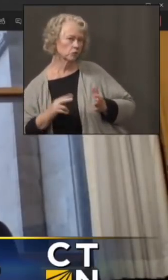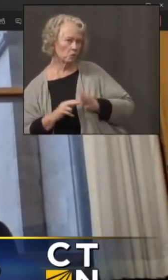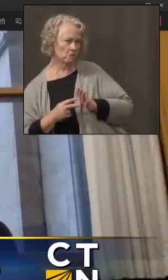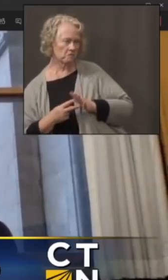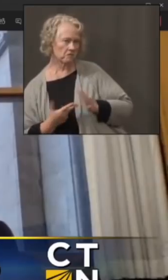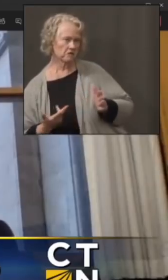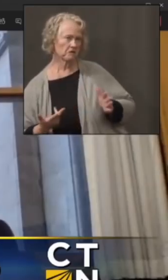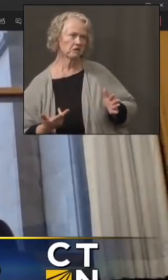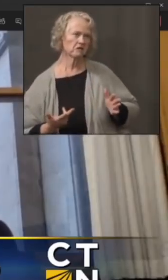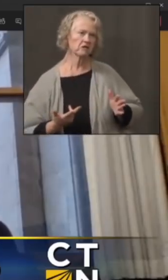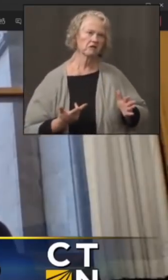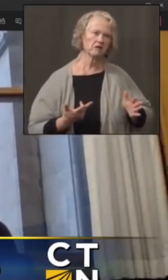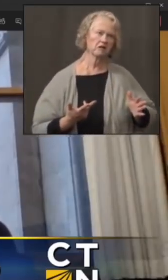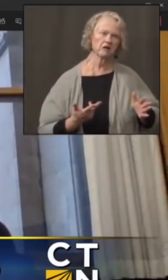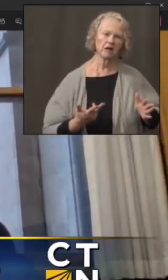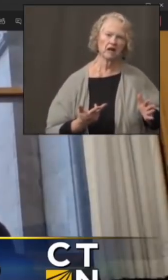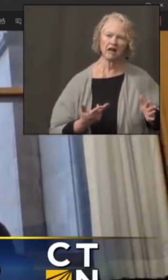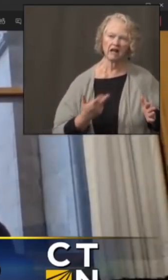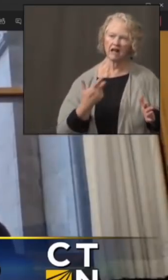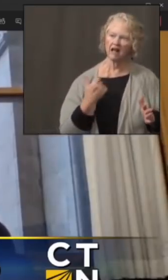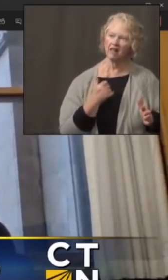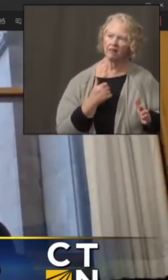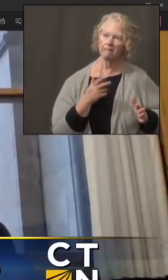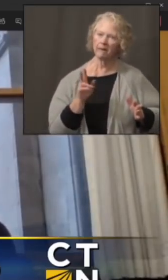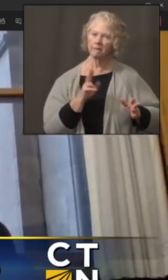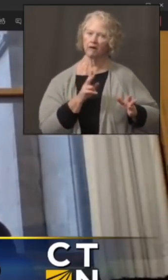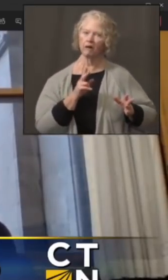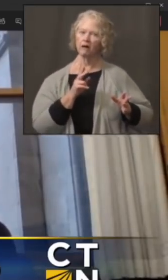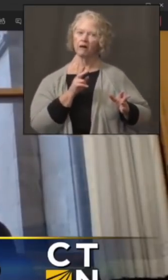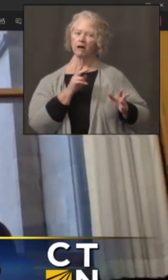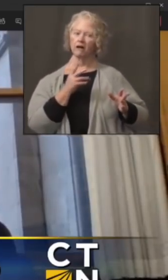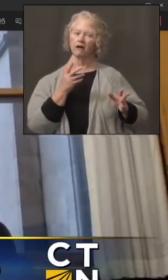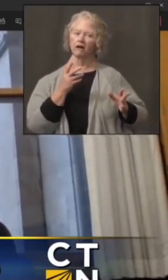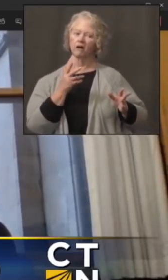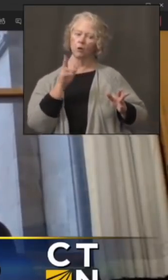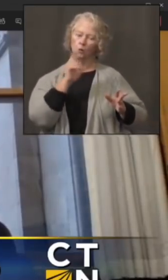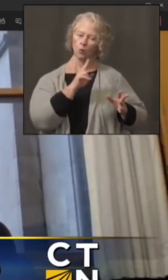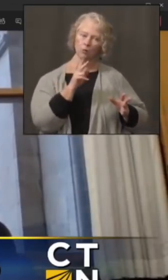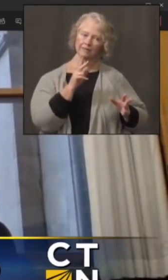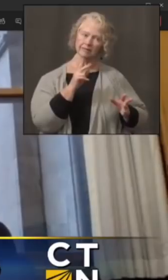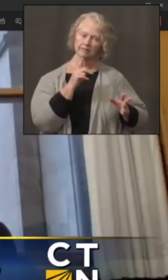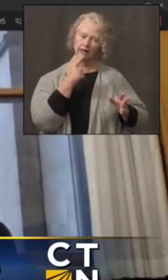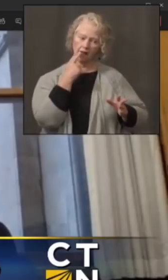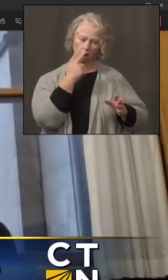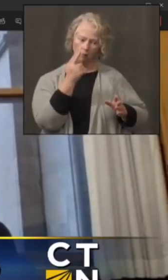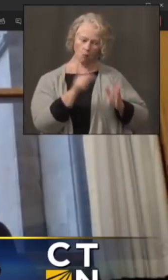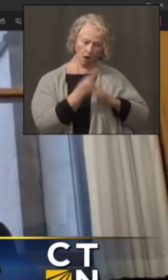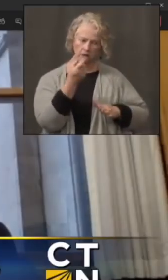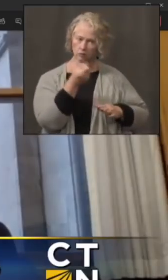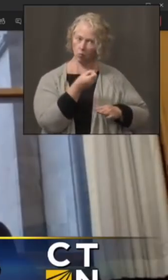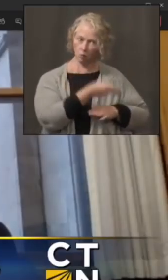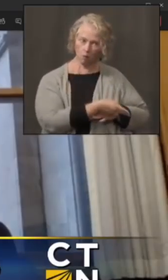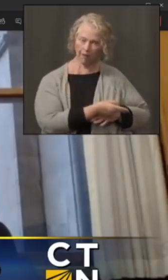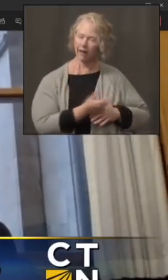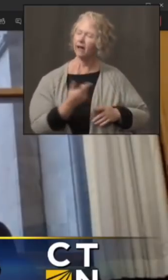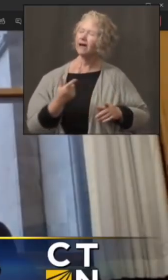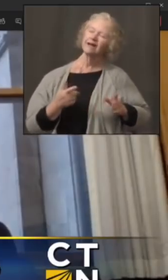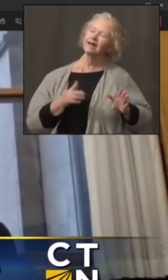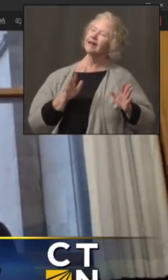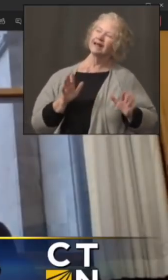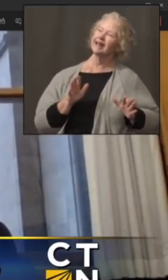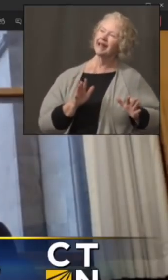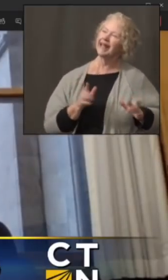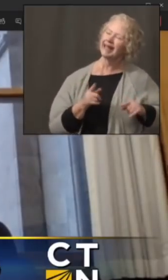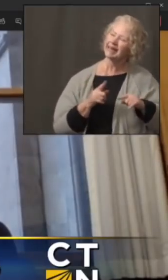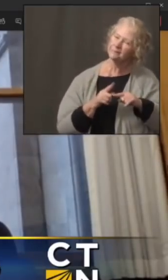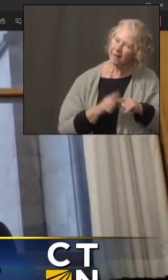point aren't single-use N95, right? Is what I think you're saying. Well, again, it depends. My